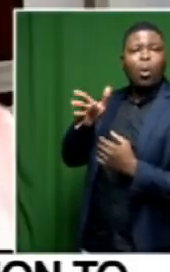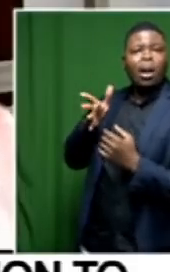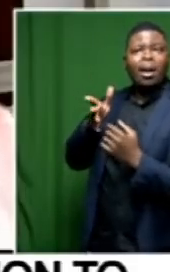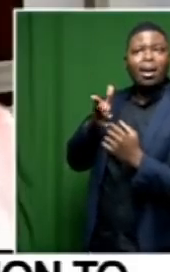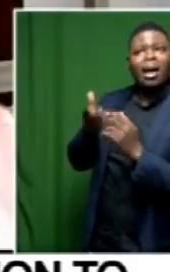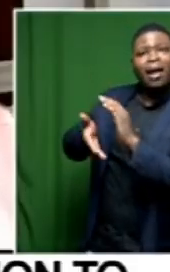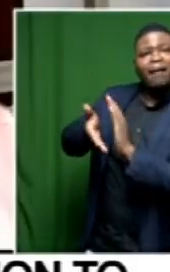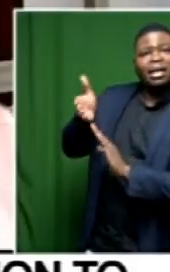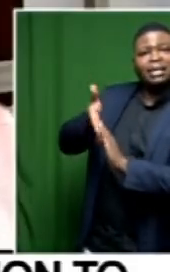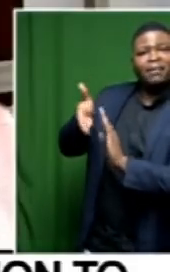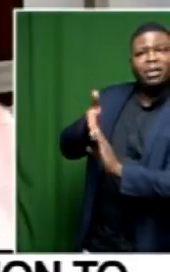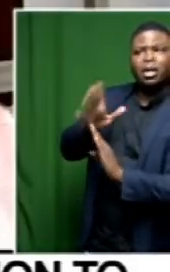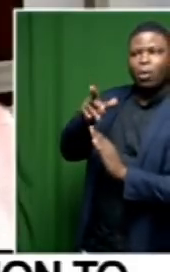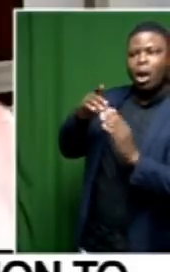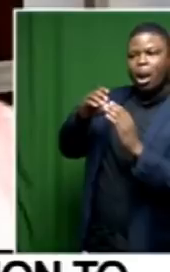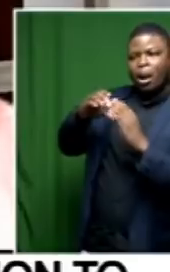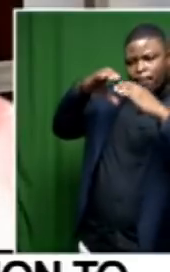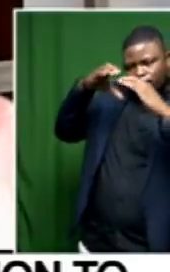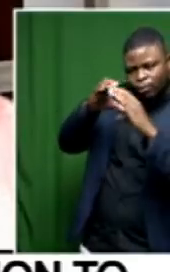go back to look at this matter.